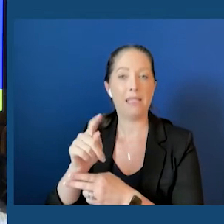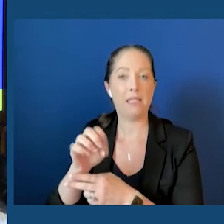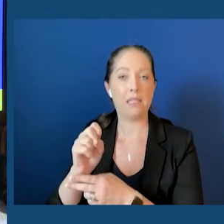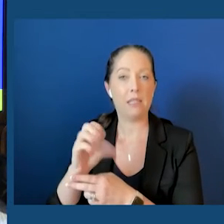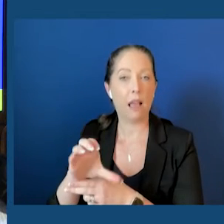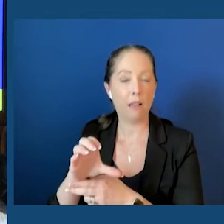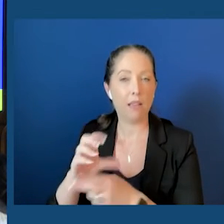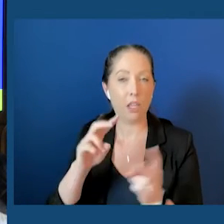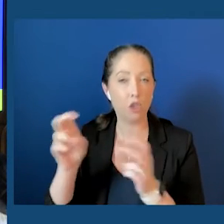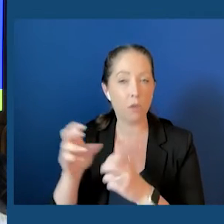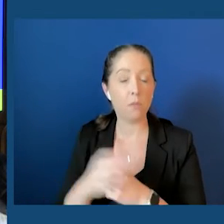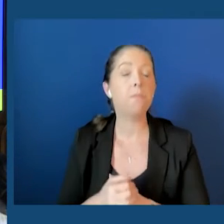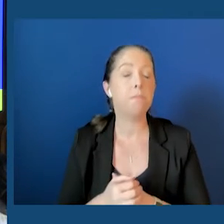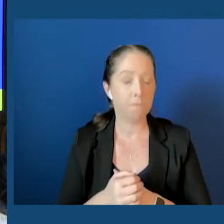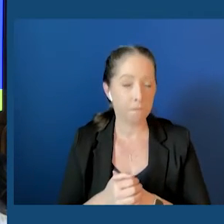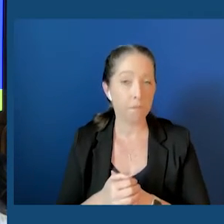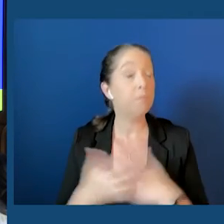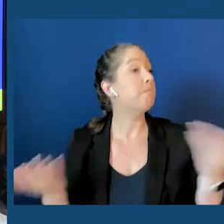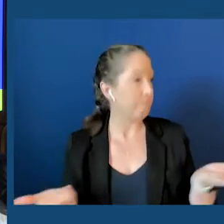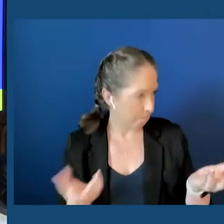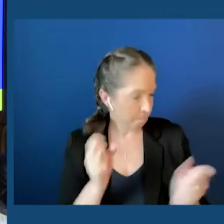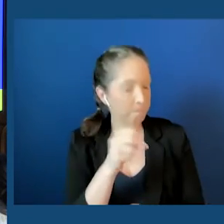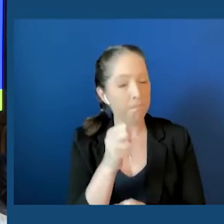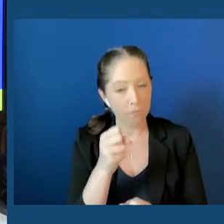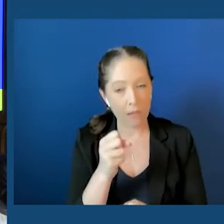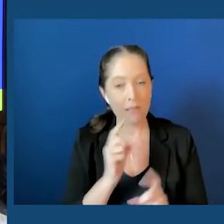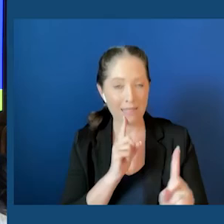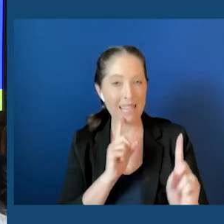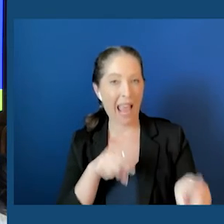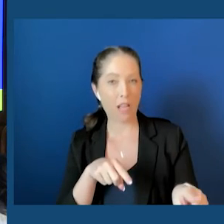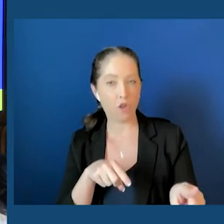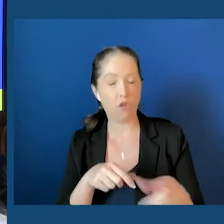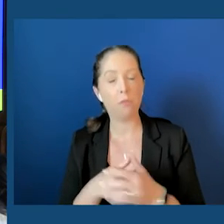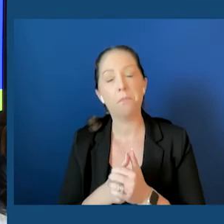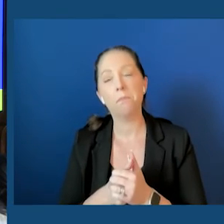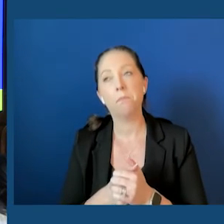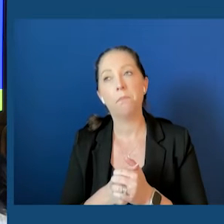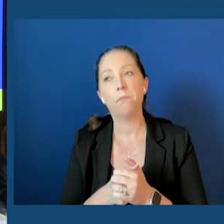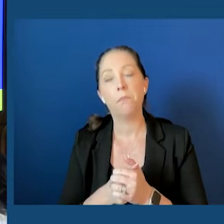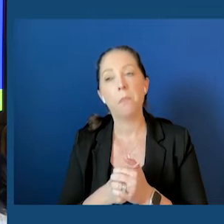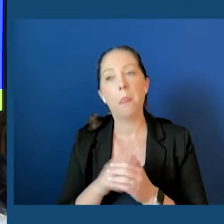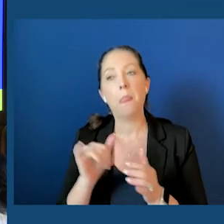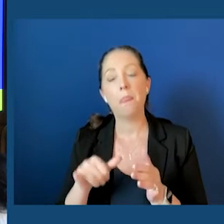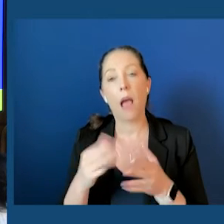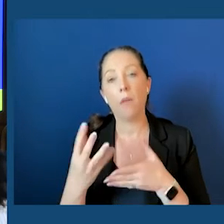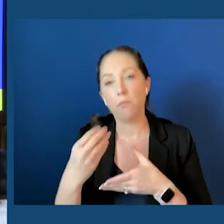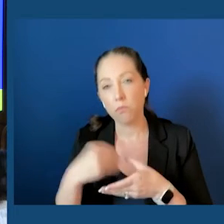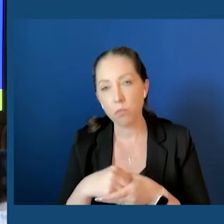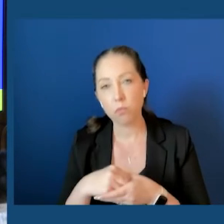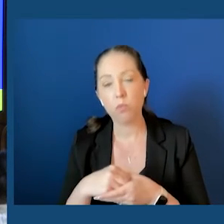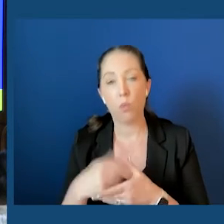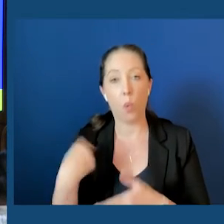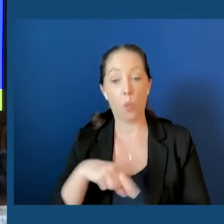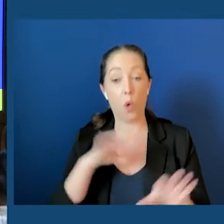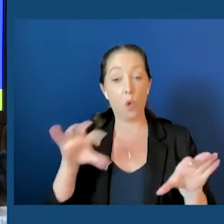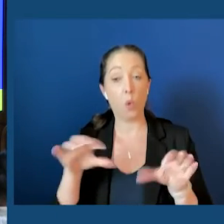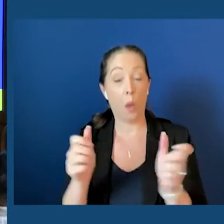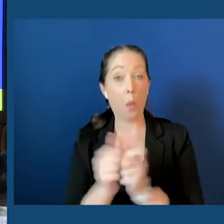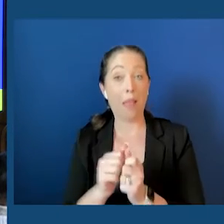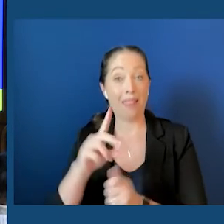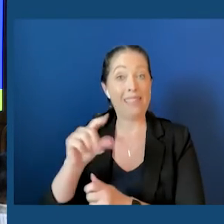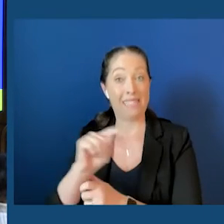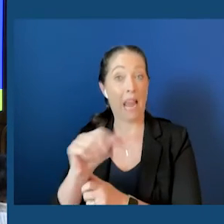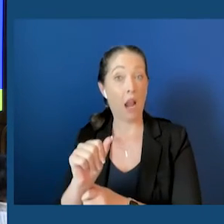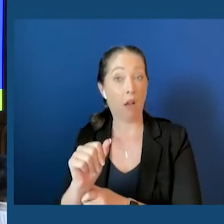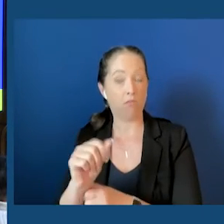here? Yeah, and to answer that, and that's part and parcel of what we're doing with the data. That's a first start, right?